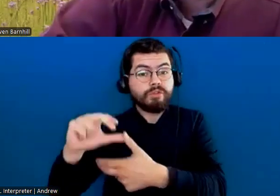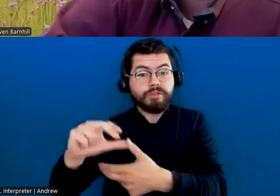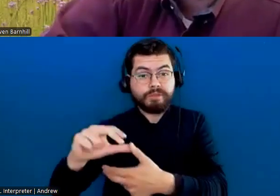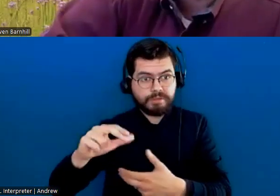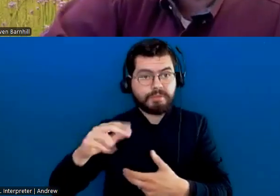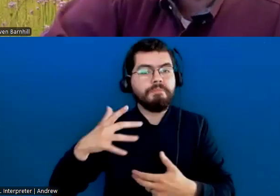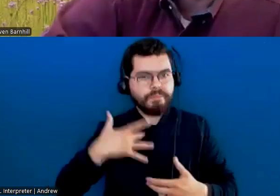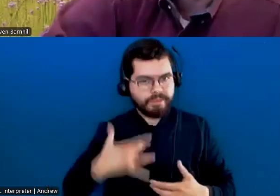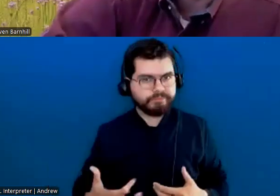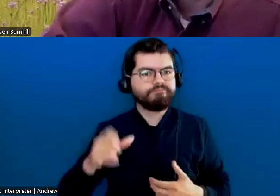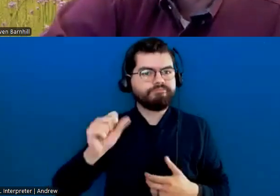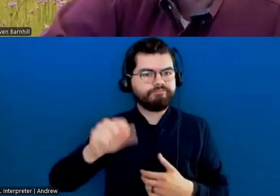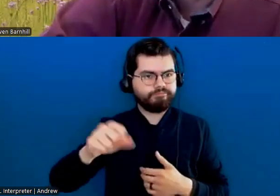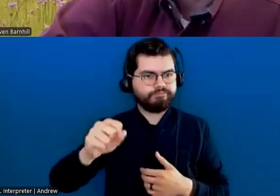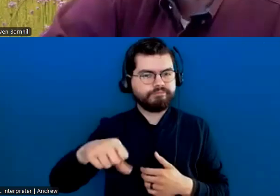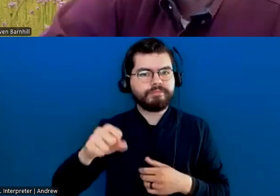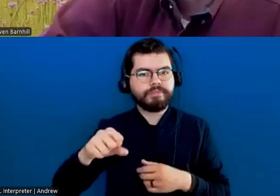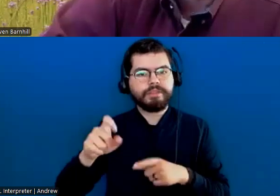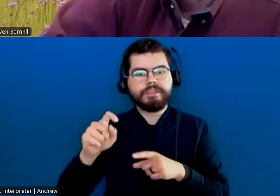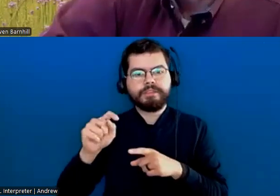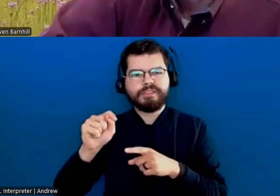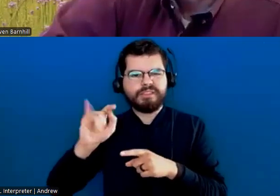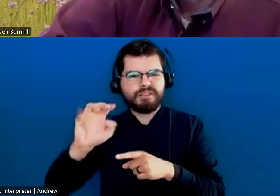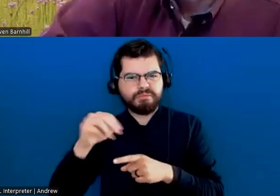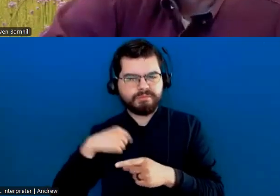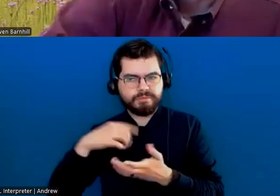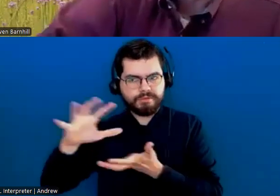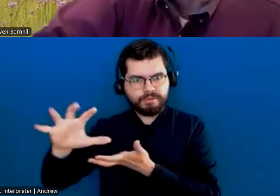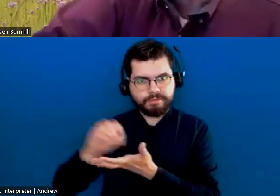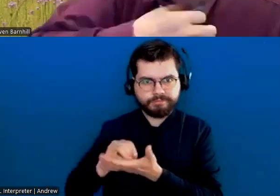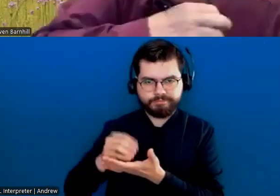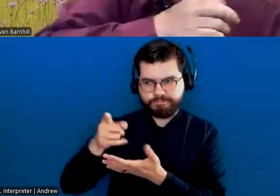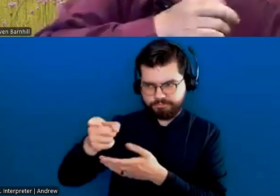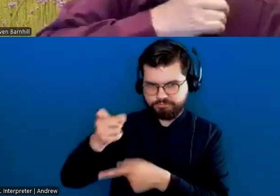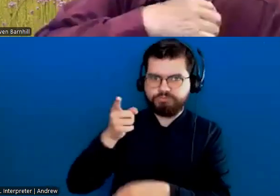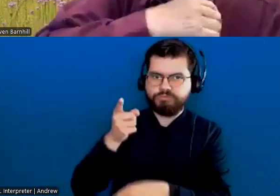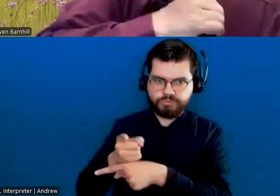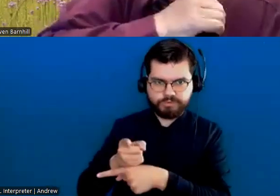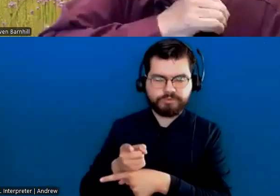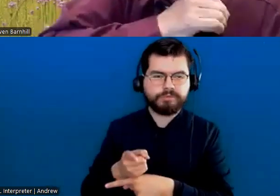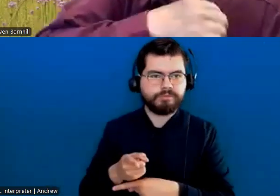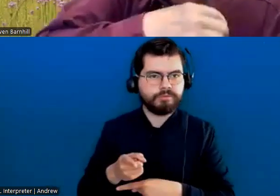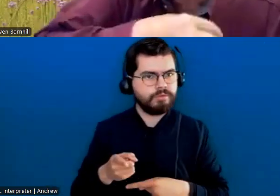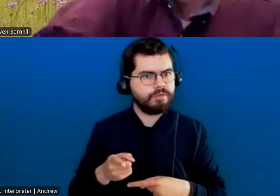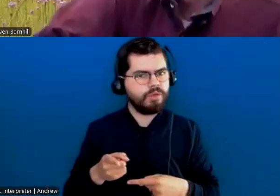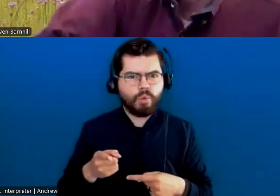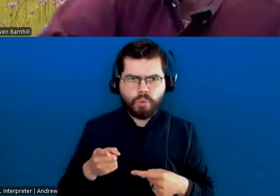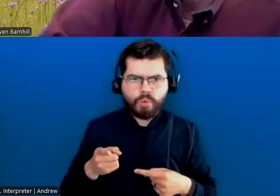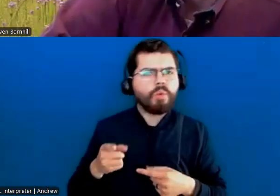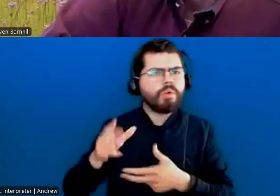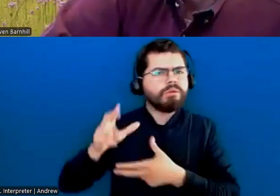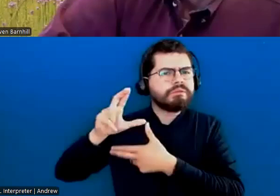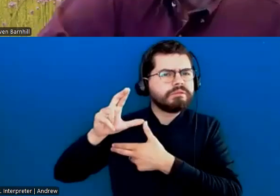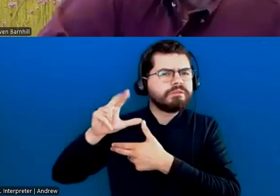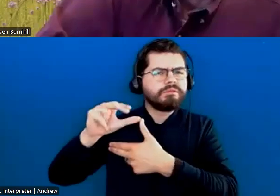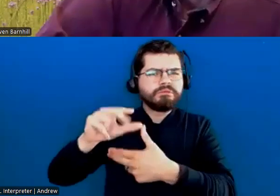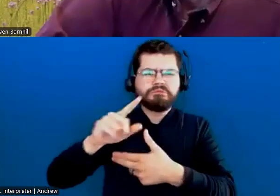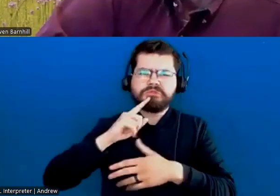and keep me from describing it. That's exactly right. They're horrible for private property.